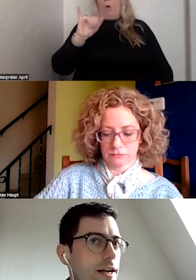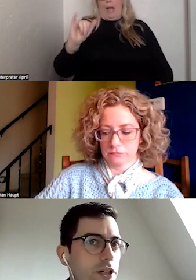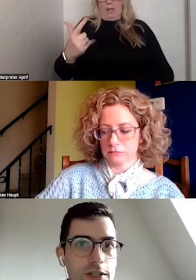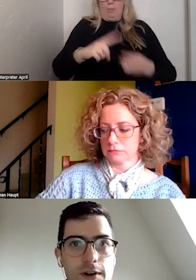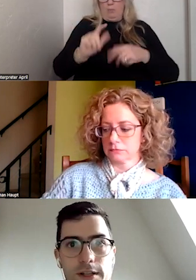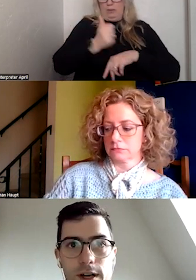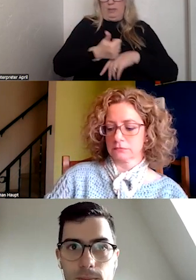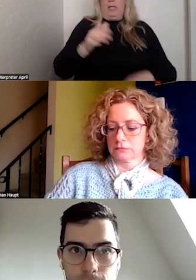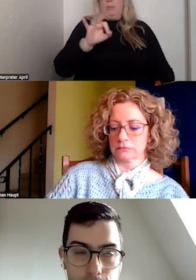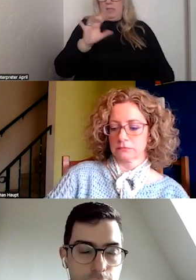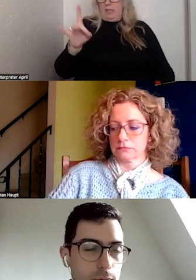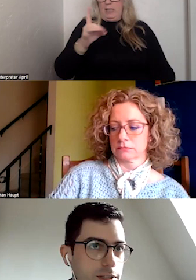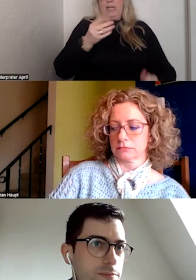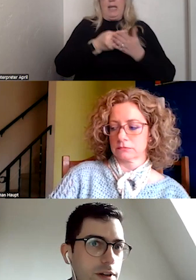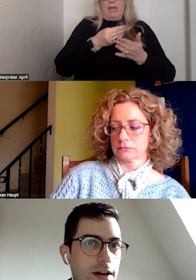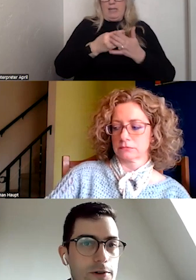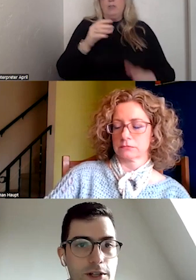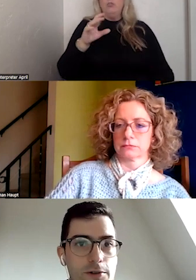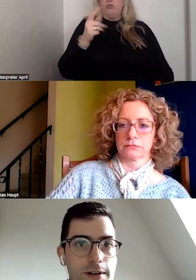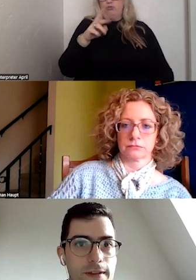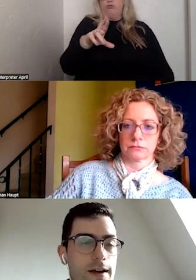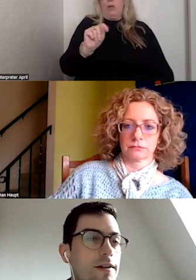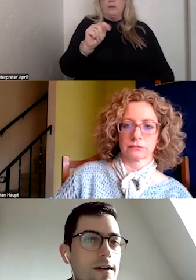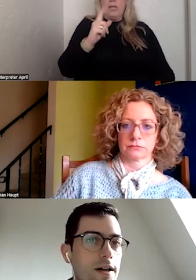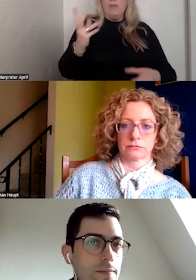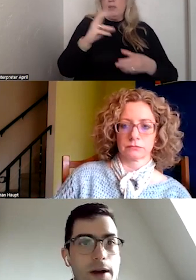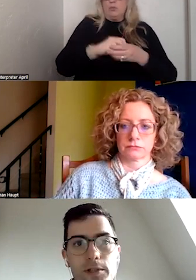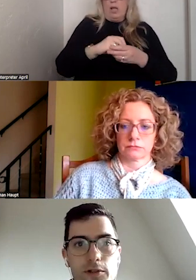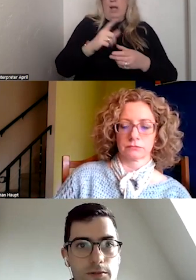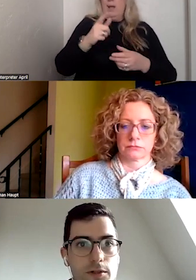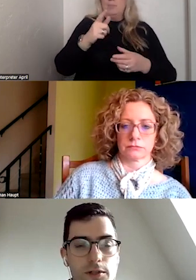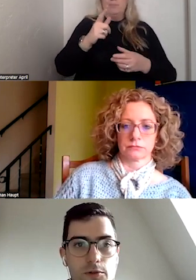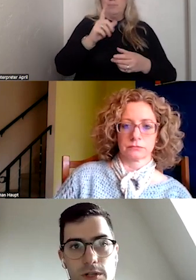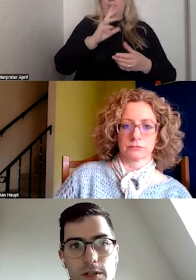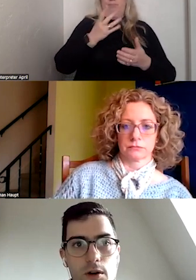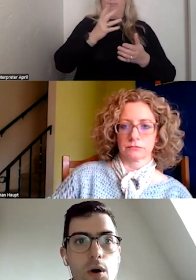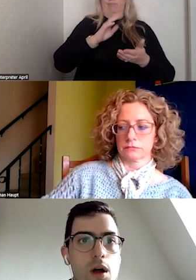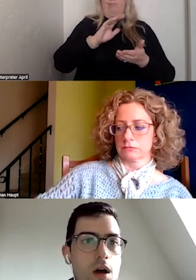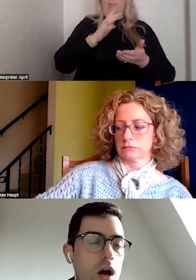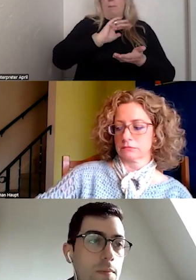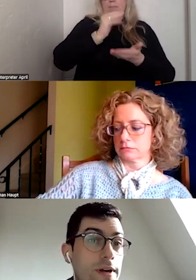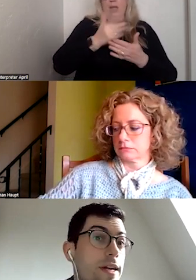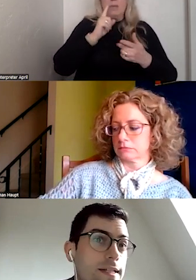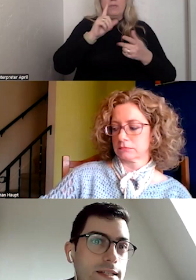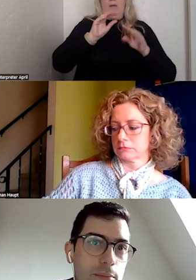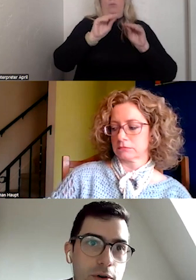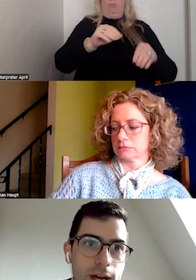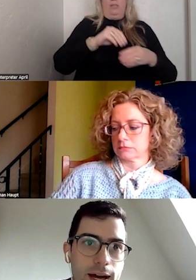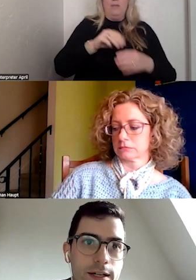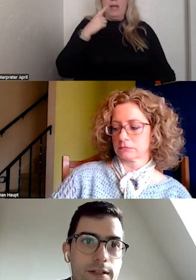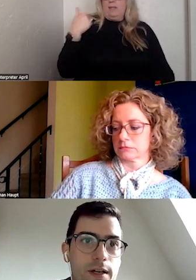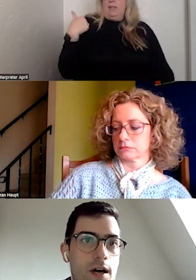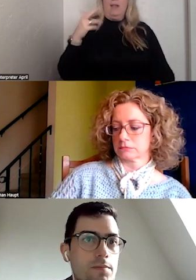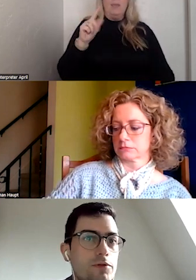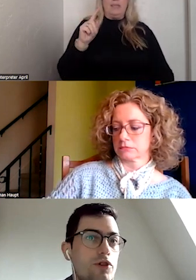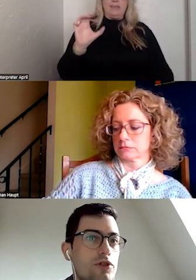a 988 trust fund, and there's $46 million included in that. That was introduced just a few weeks ago. And in December, we